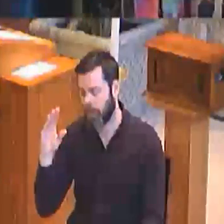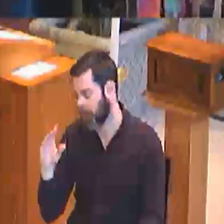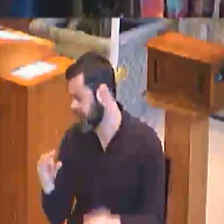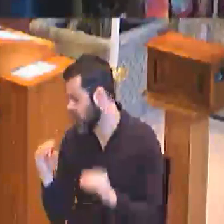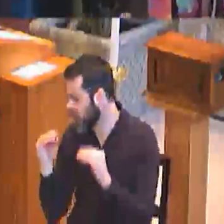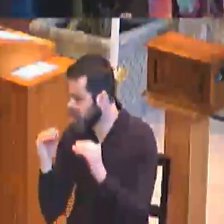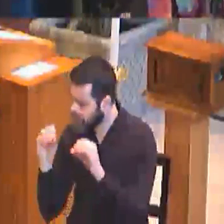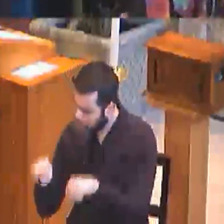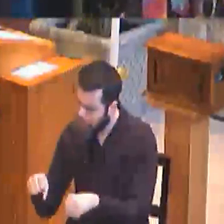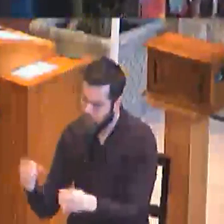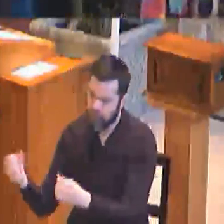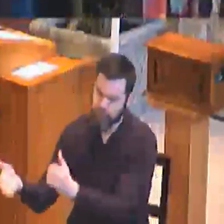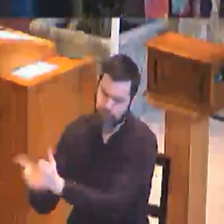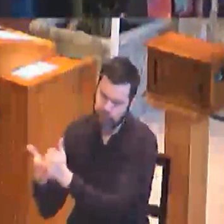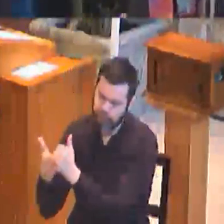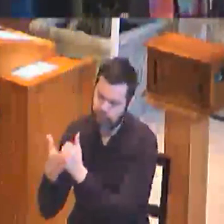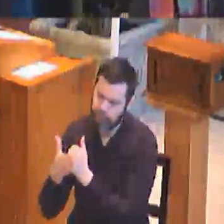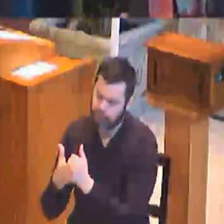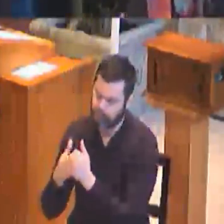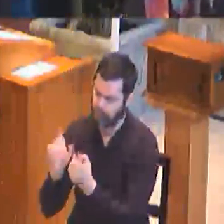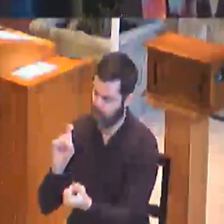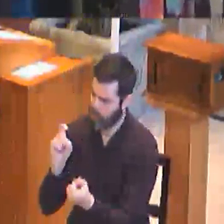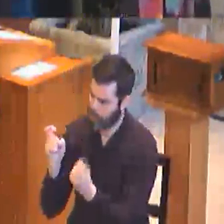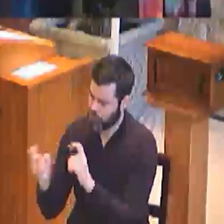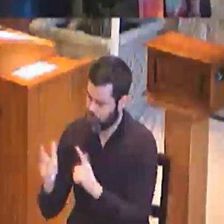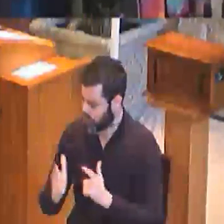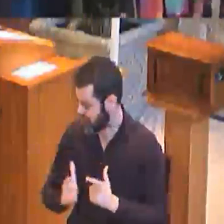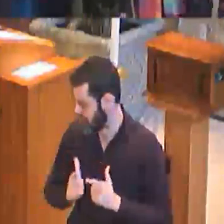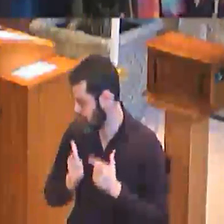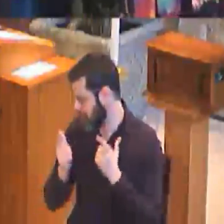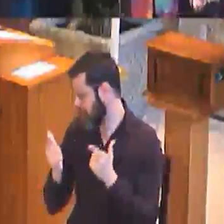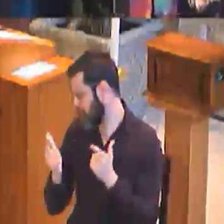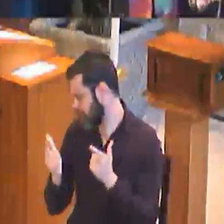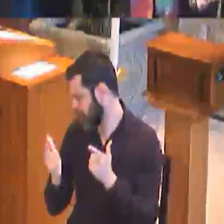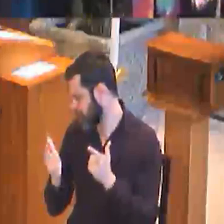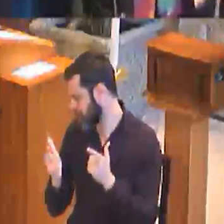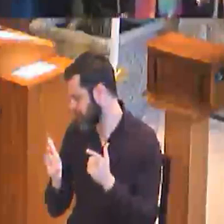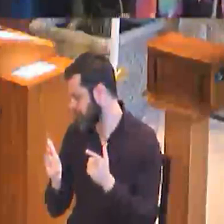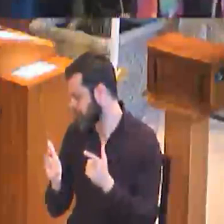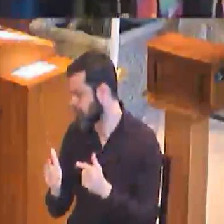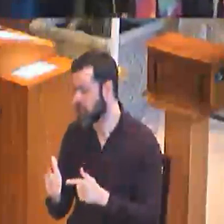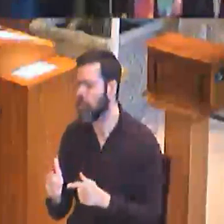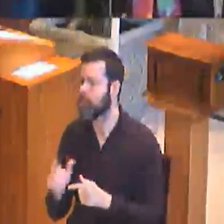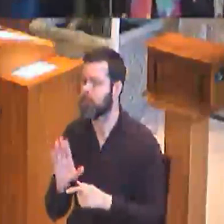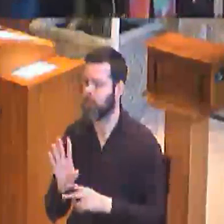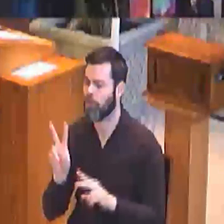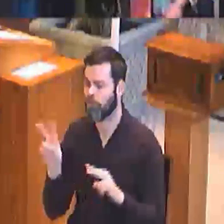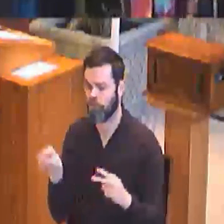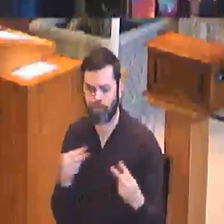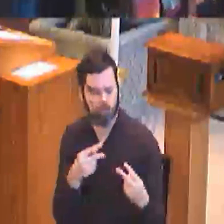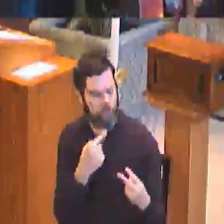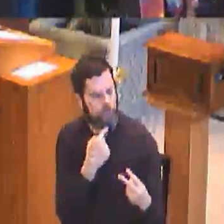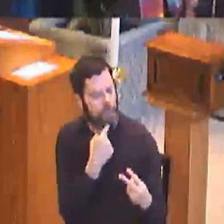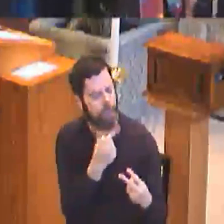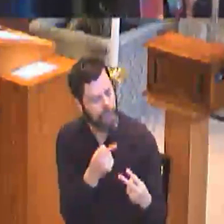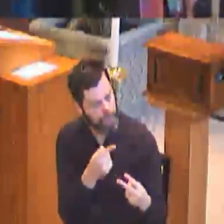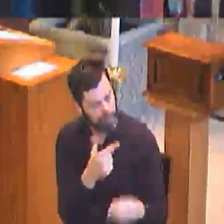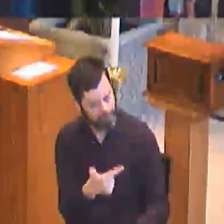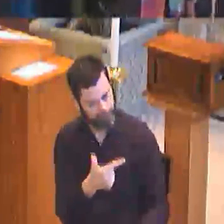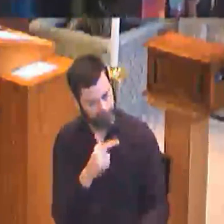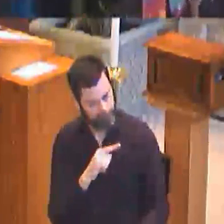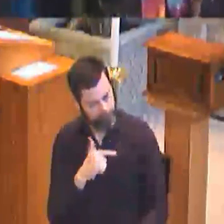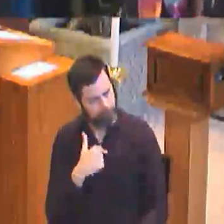able. God can turn the table. So turn and tell. Turn and tell your neighbor. Now it's time for you.